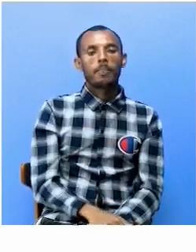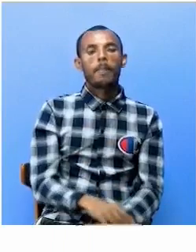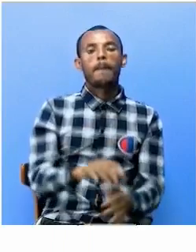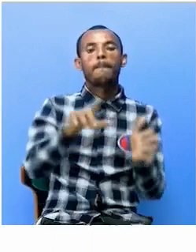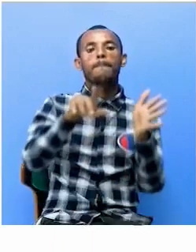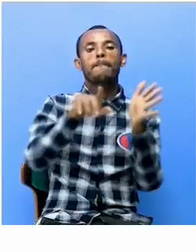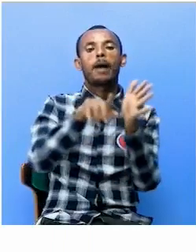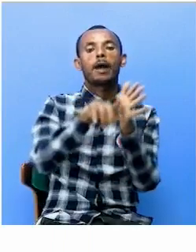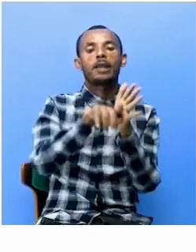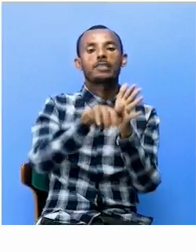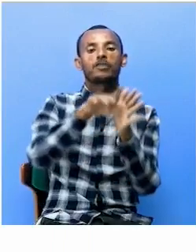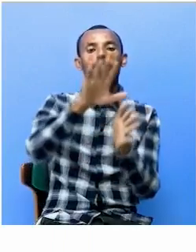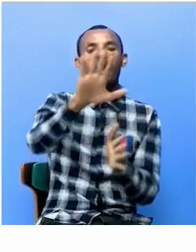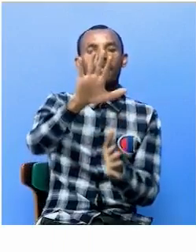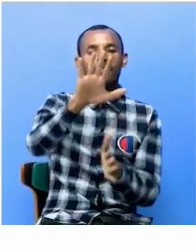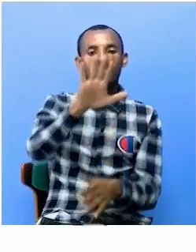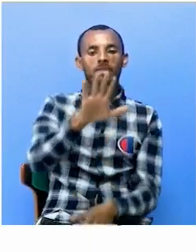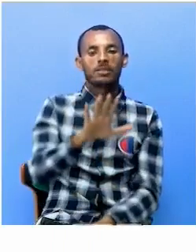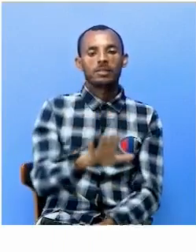minus 5